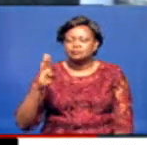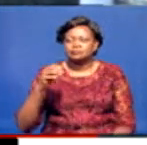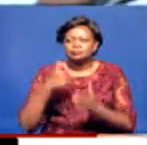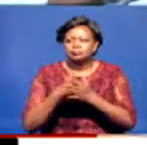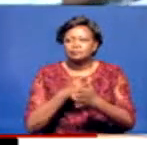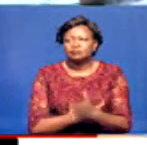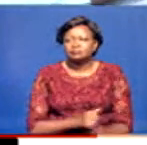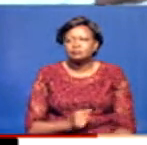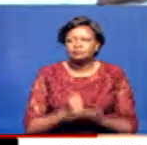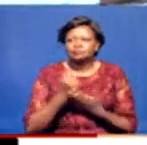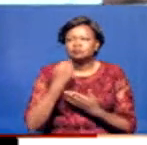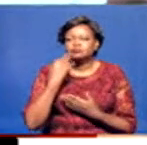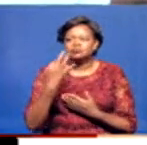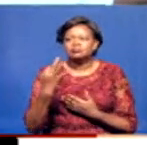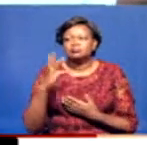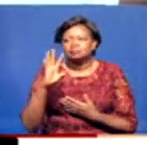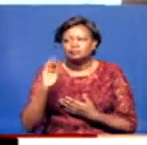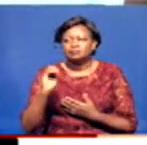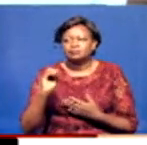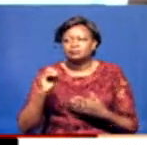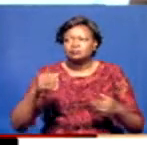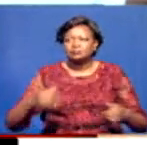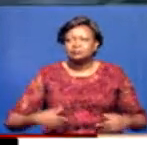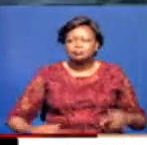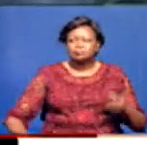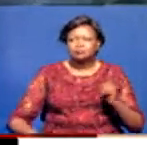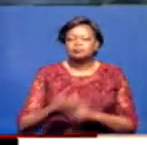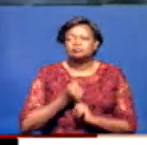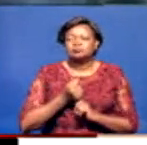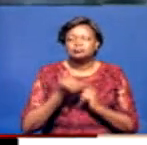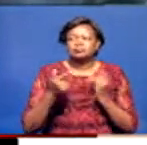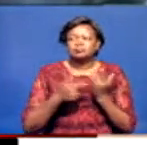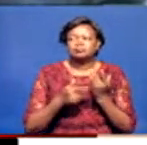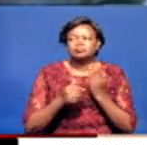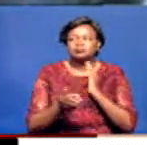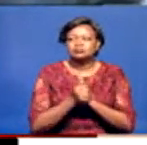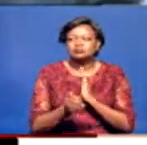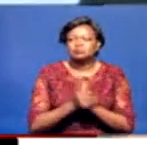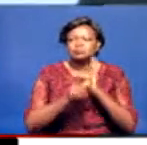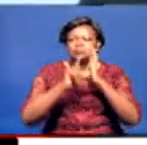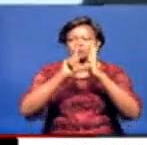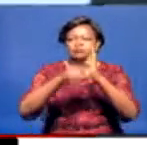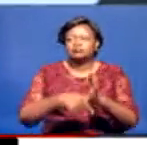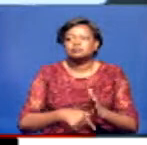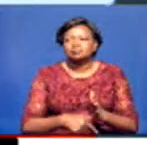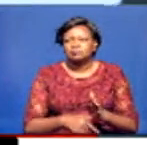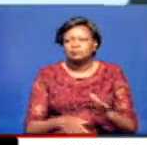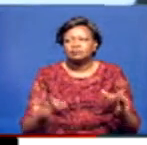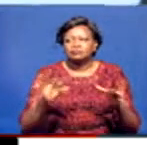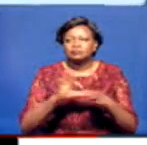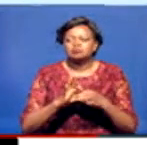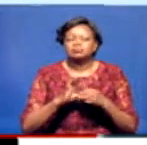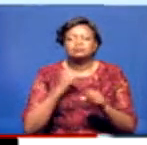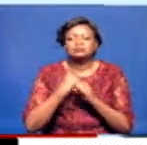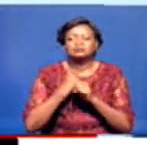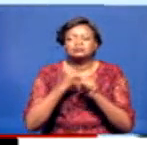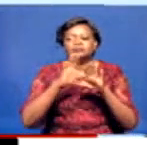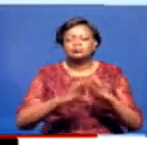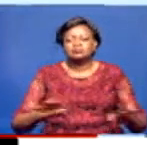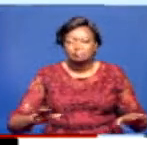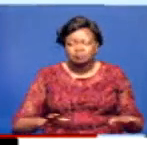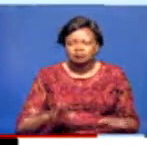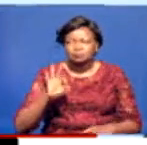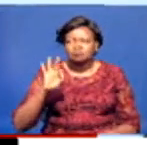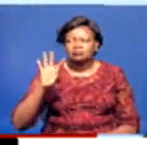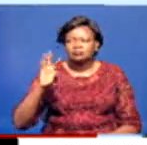help 350 youths to acquire technical skills and later link them to the job market. So the 350 youth that